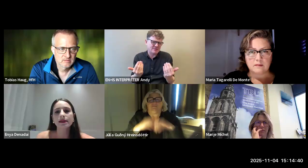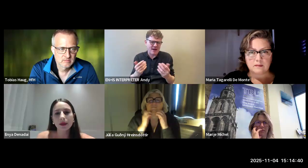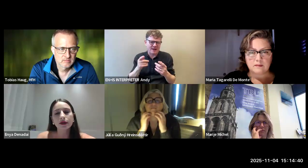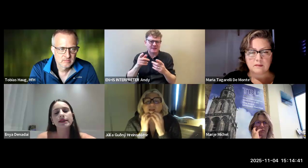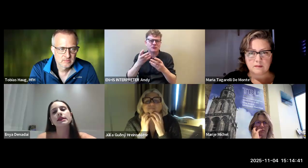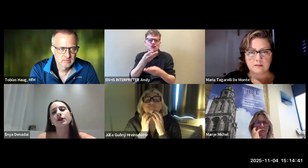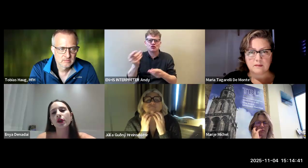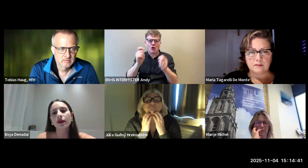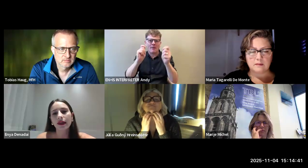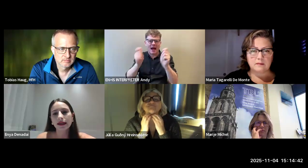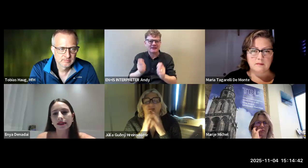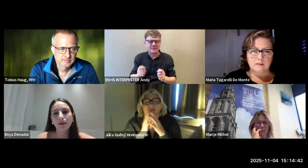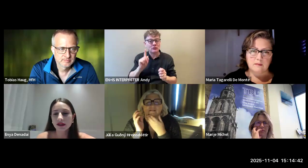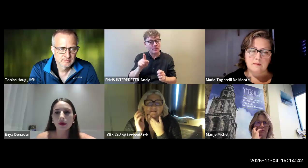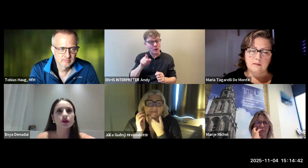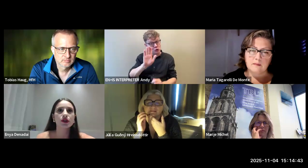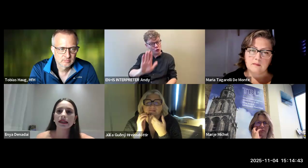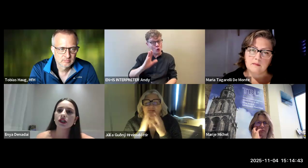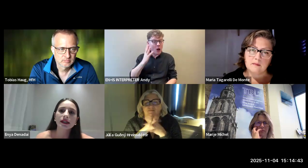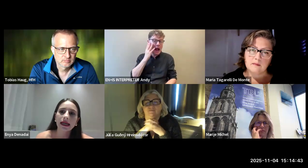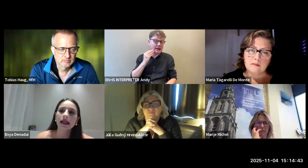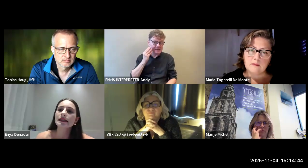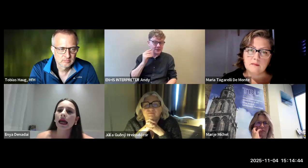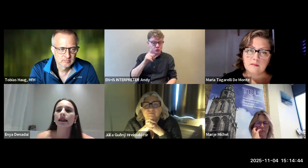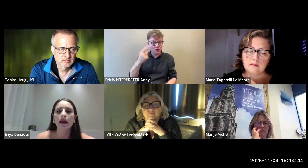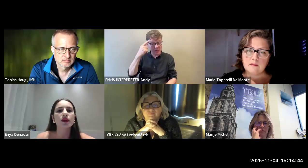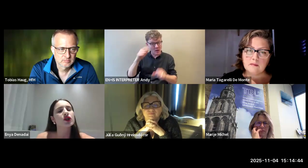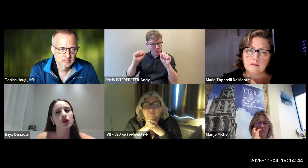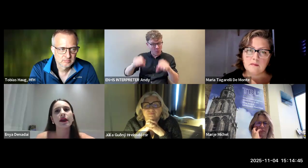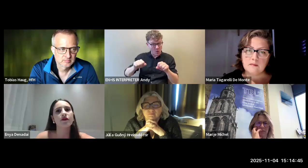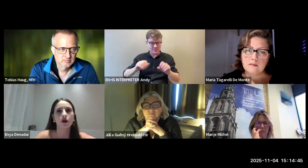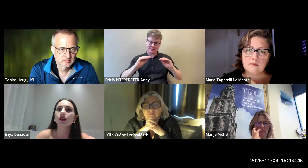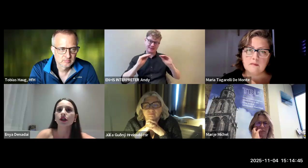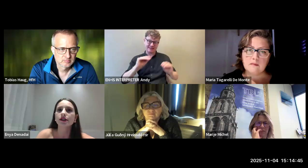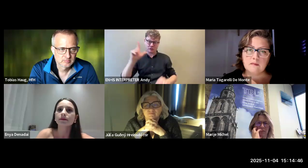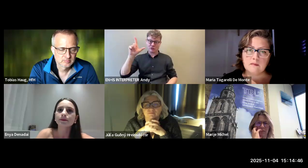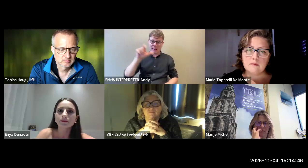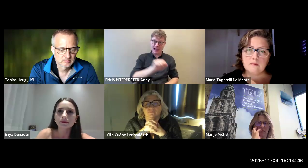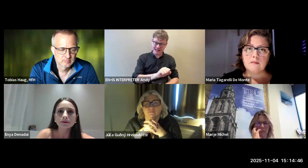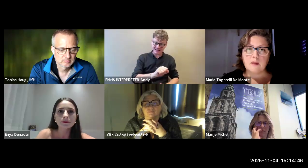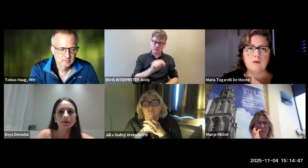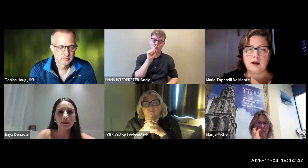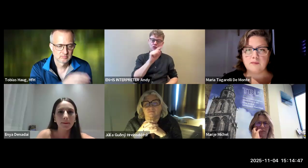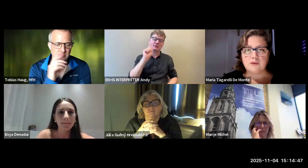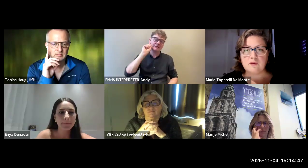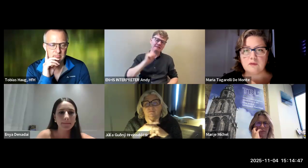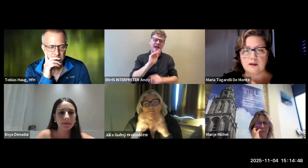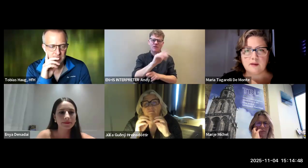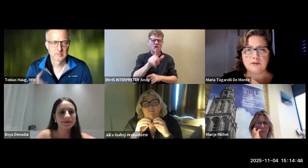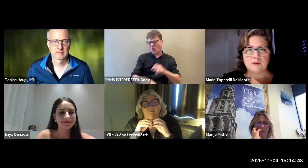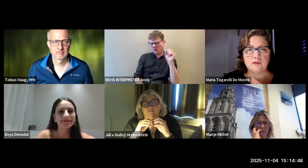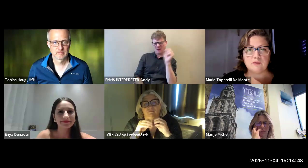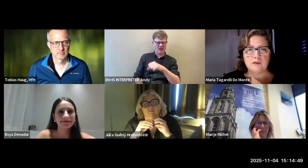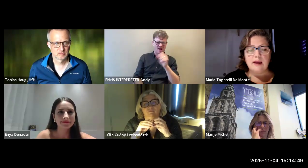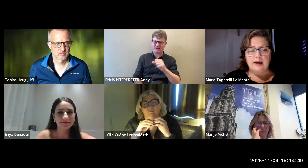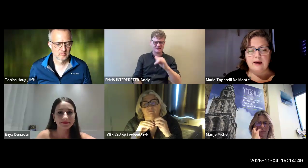your experience, do you think it's possible to teach Italian Sign Language to deaf foreigners? Oh yeah,